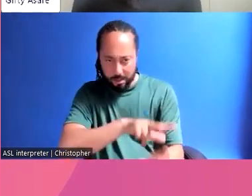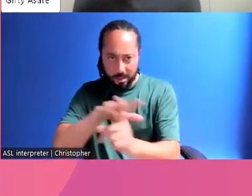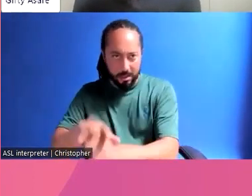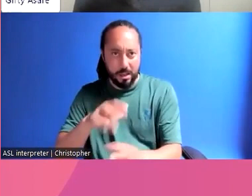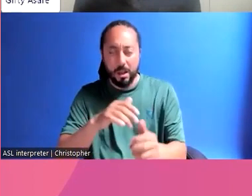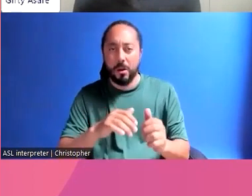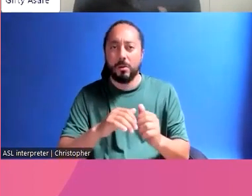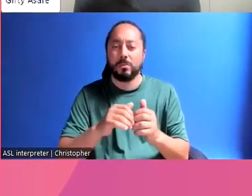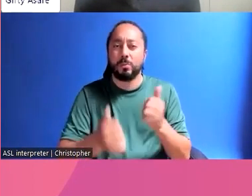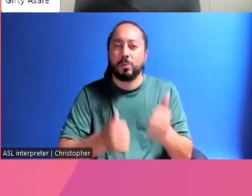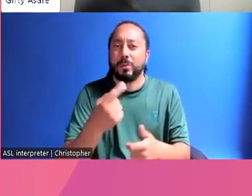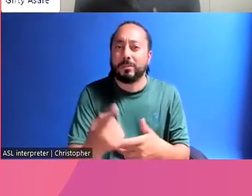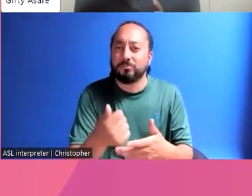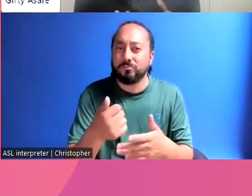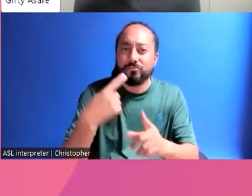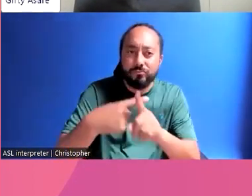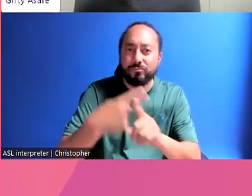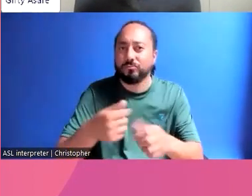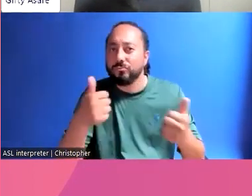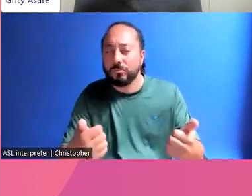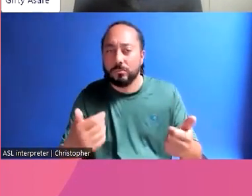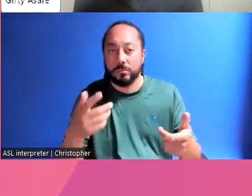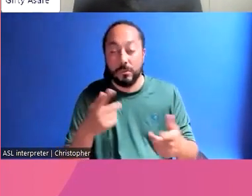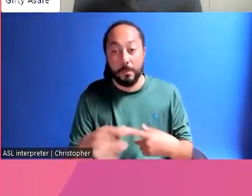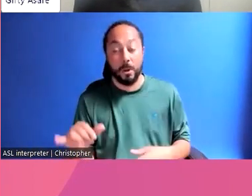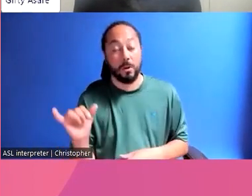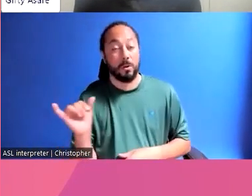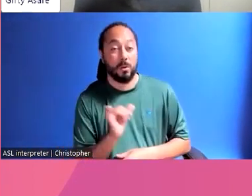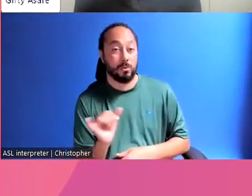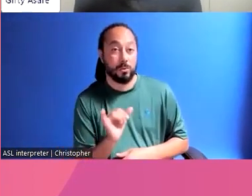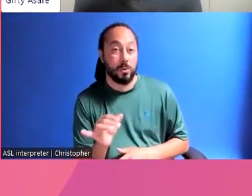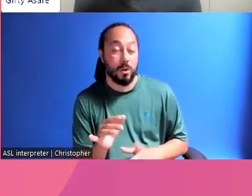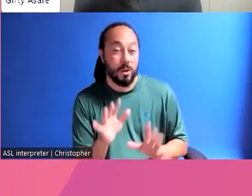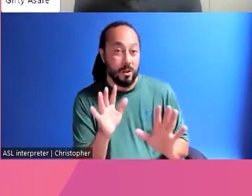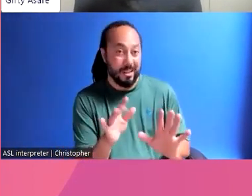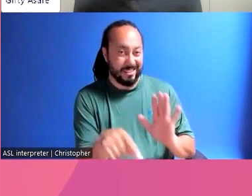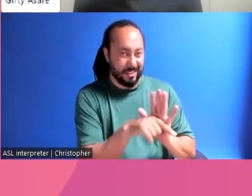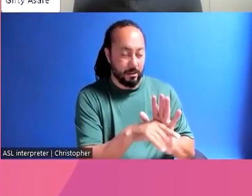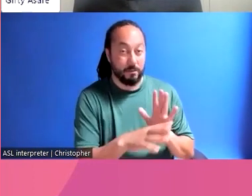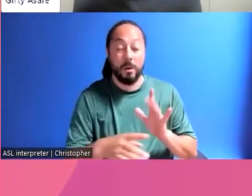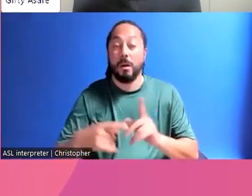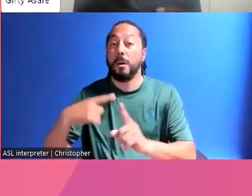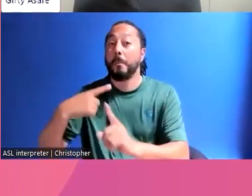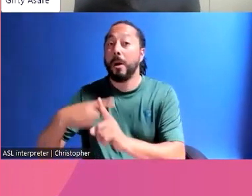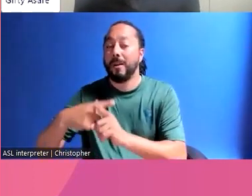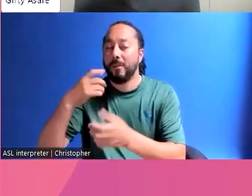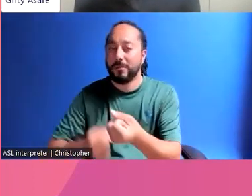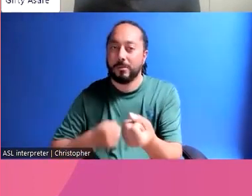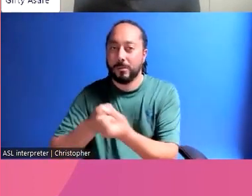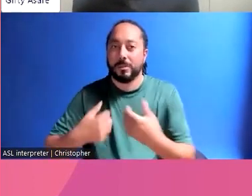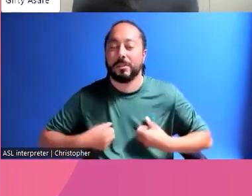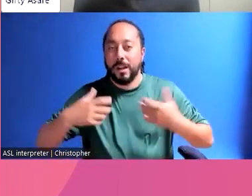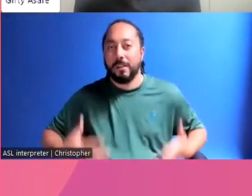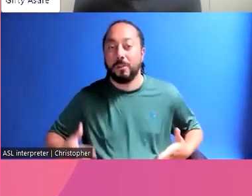metrics. However, that also seems to be a strength when it comes to aiding survivors because it speaks